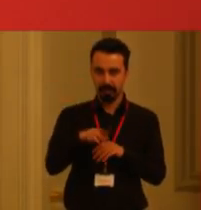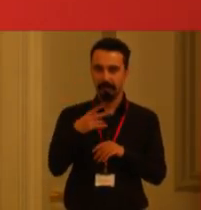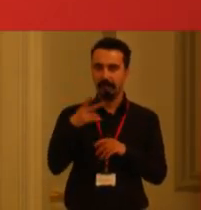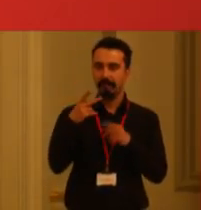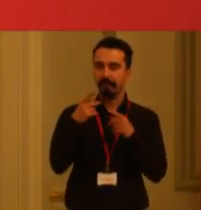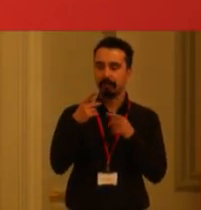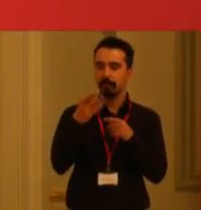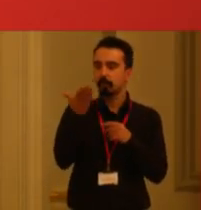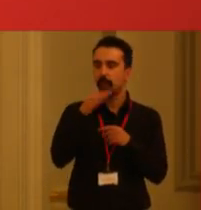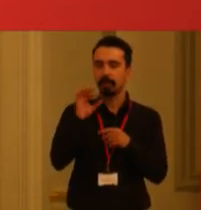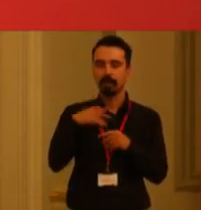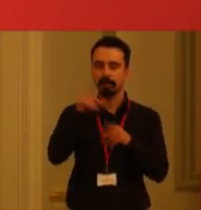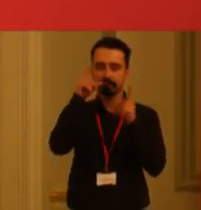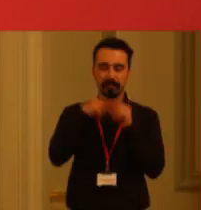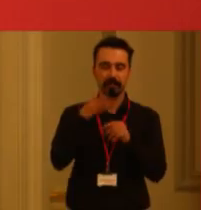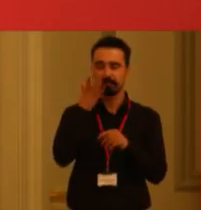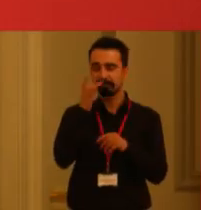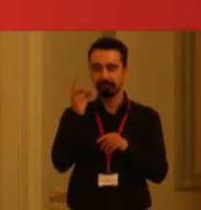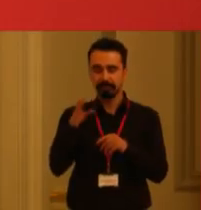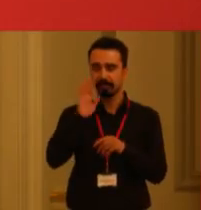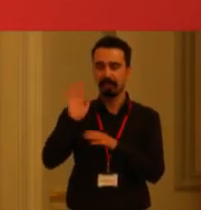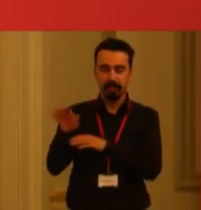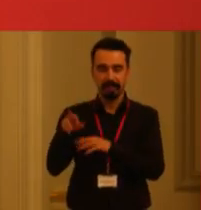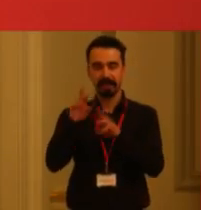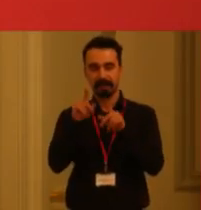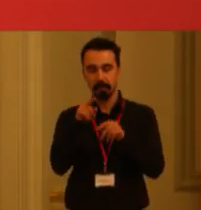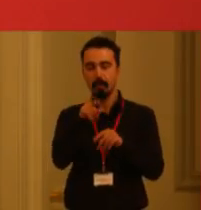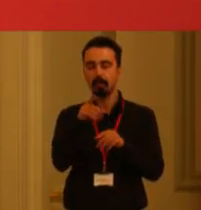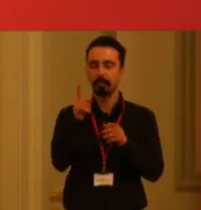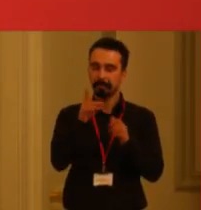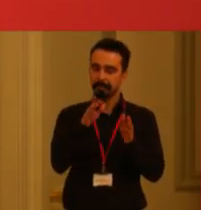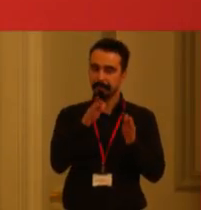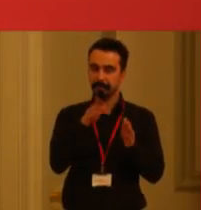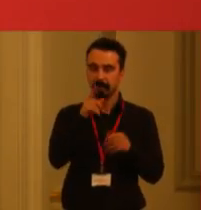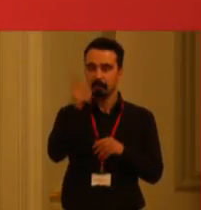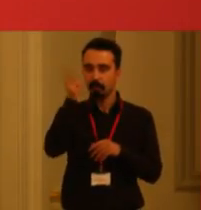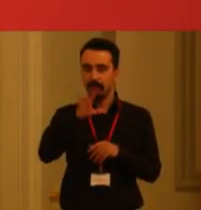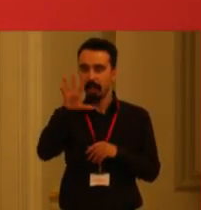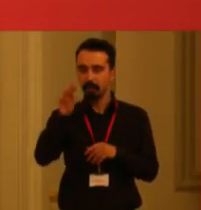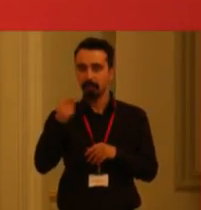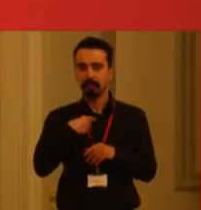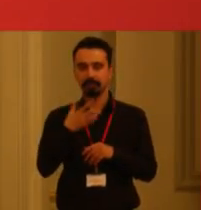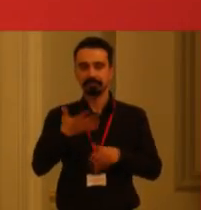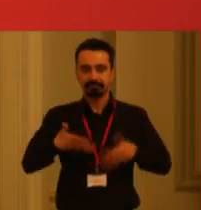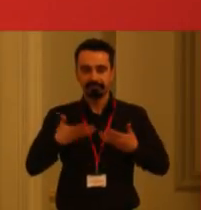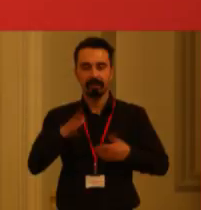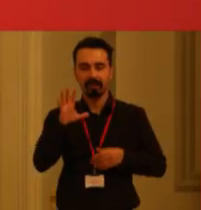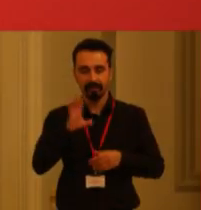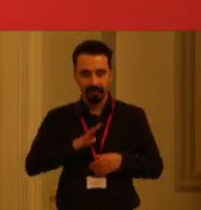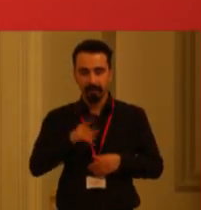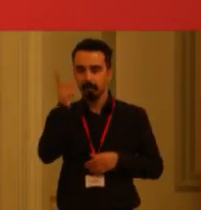they don't exist. It's all negligence. I mean, it's not. It's just. It's not isolation, but